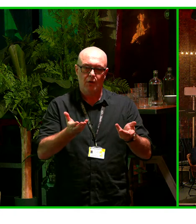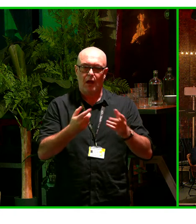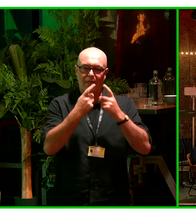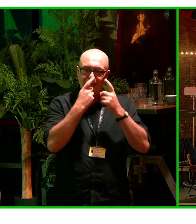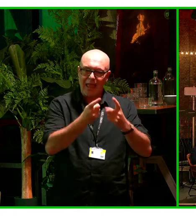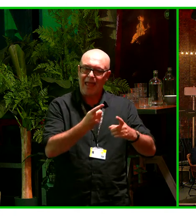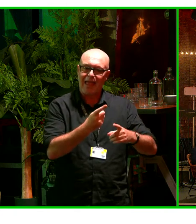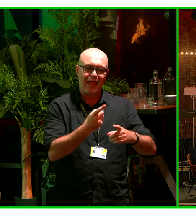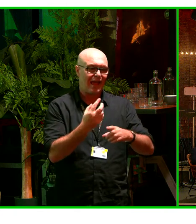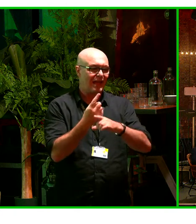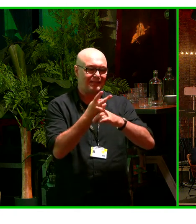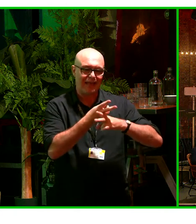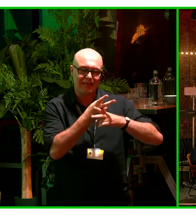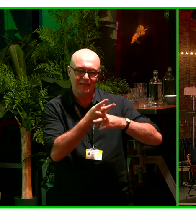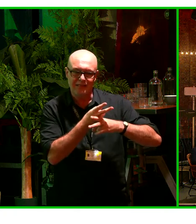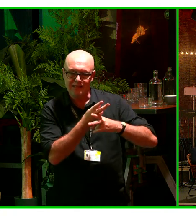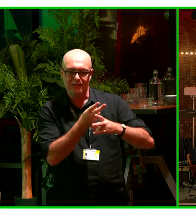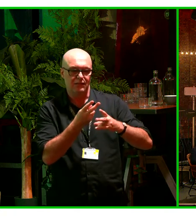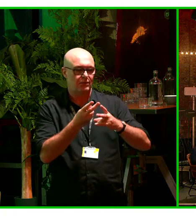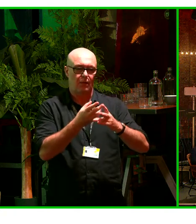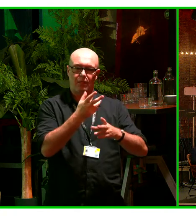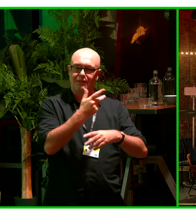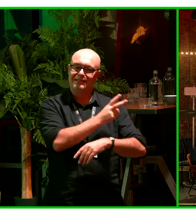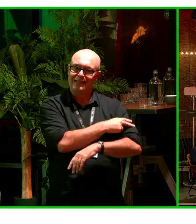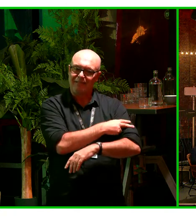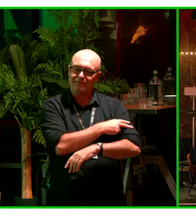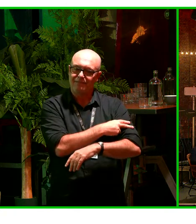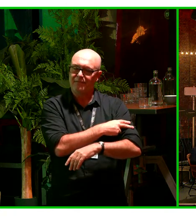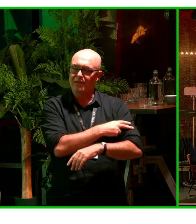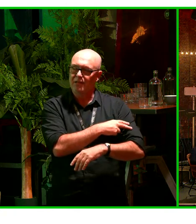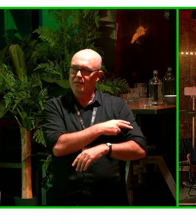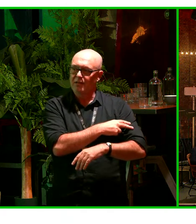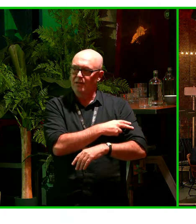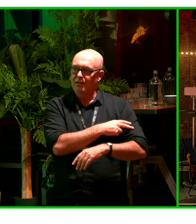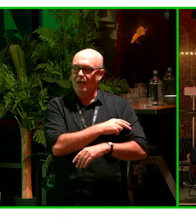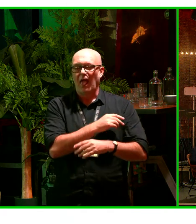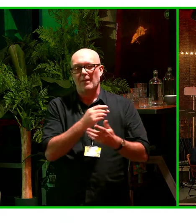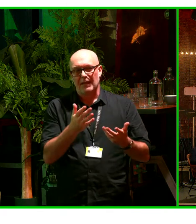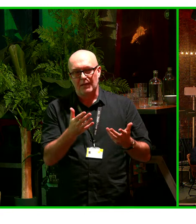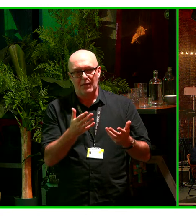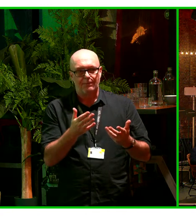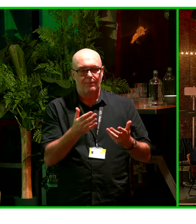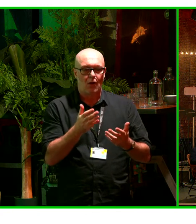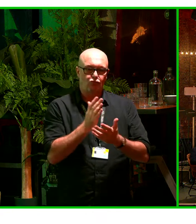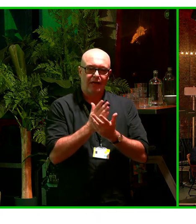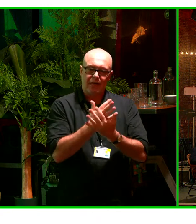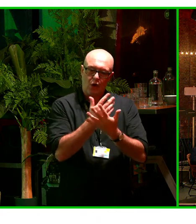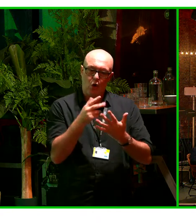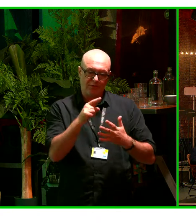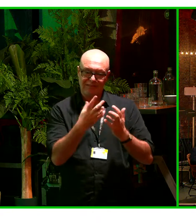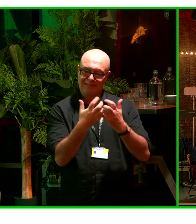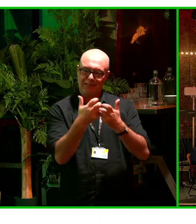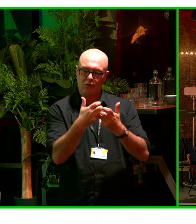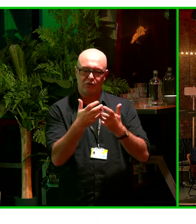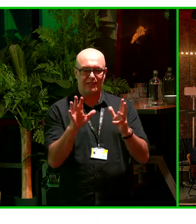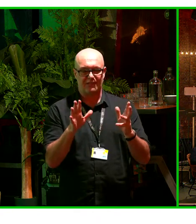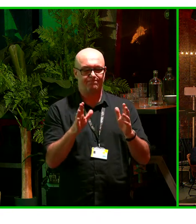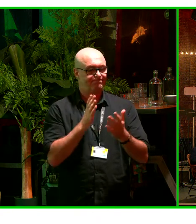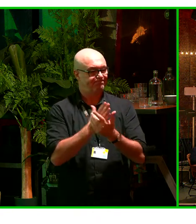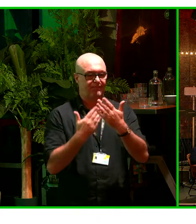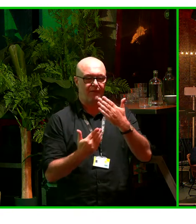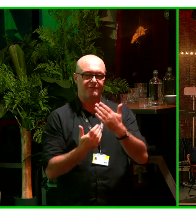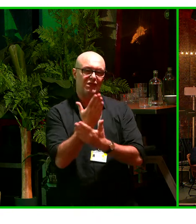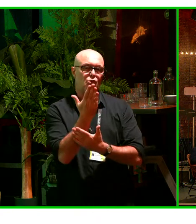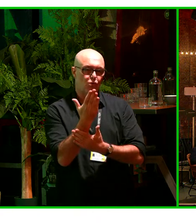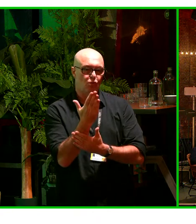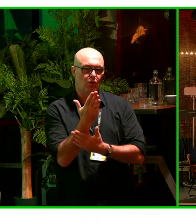buy-in. Obviously, when we go in and we start to install technology that, I won't use the word cutting edge, but is new, people haven't seen it, they don't have it at home.